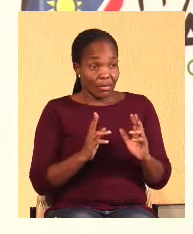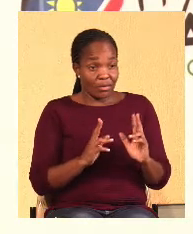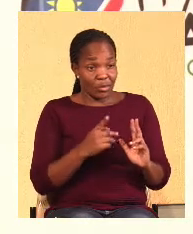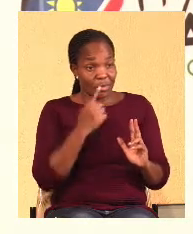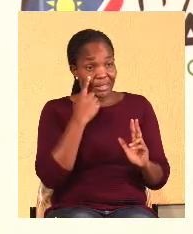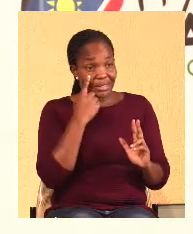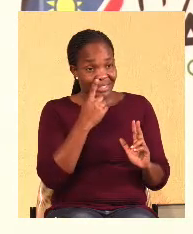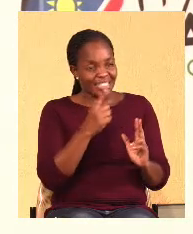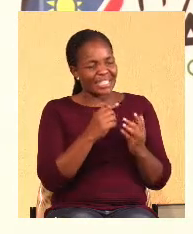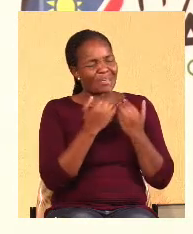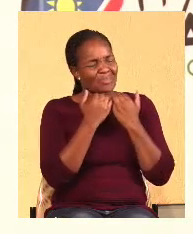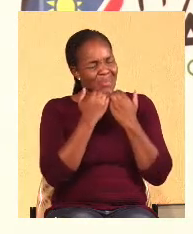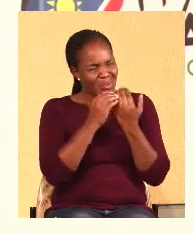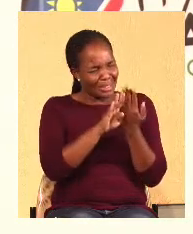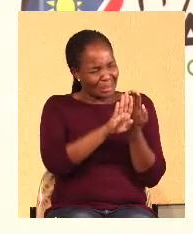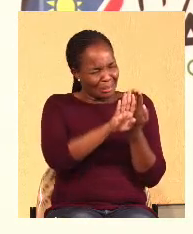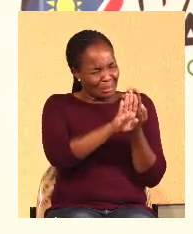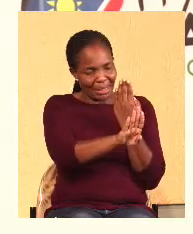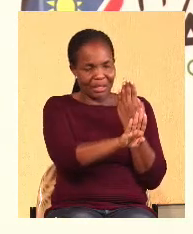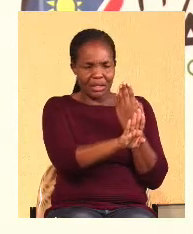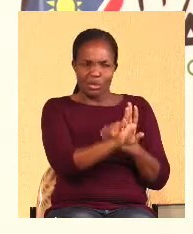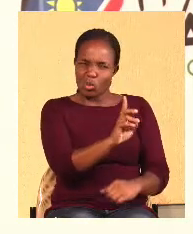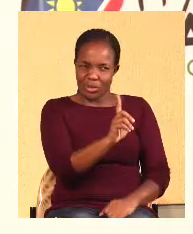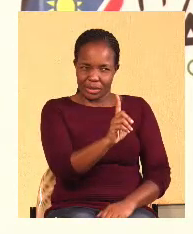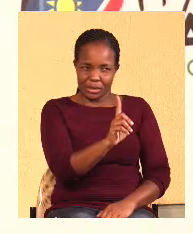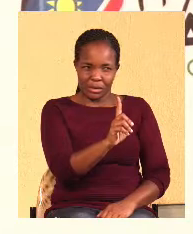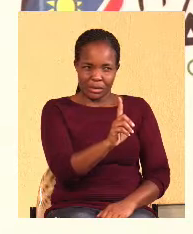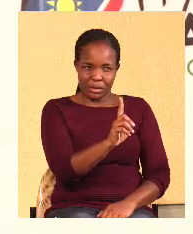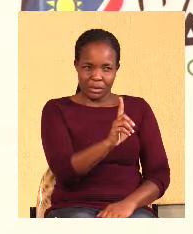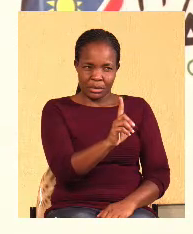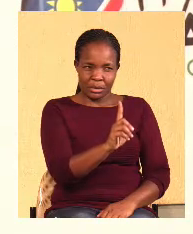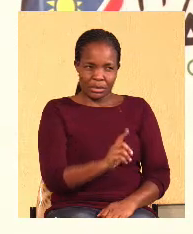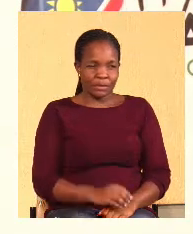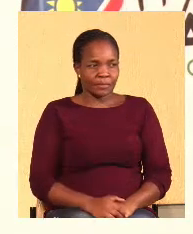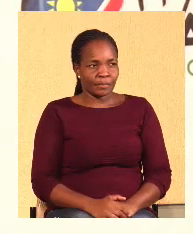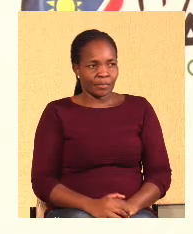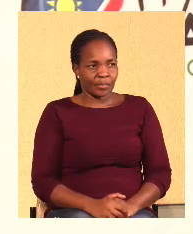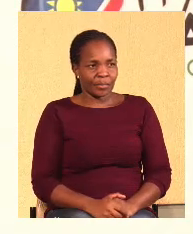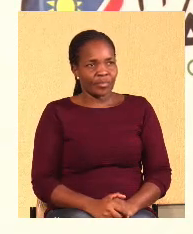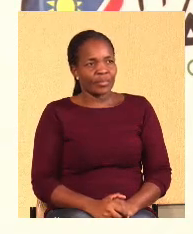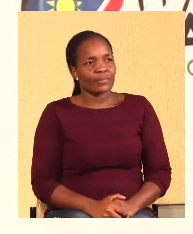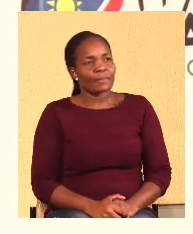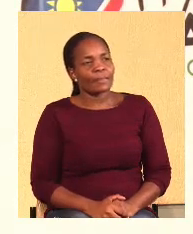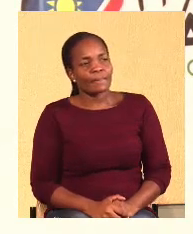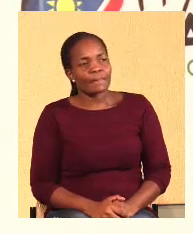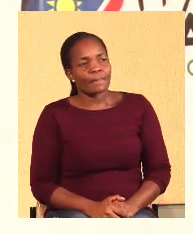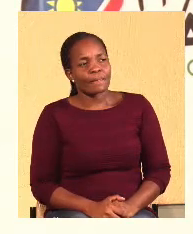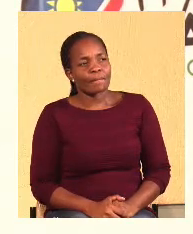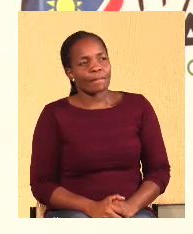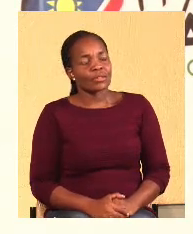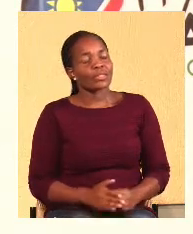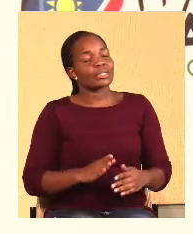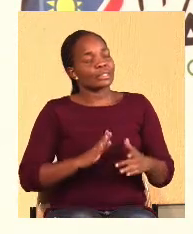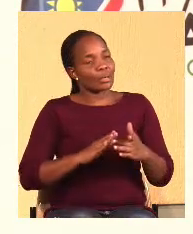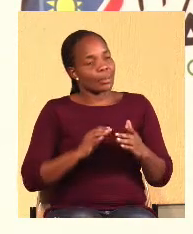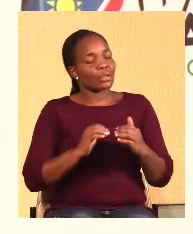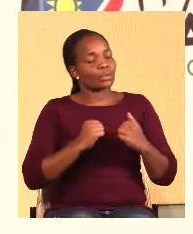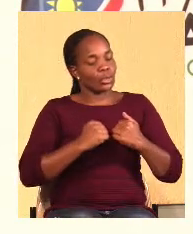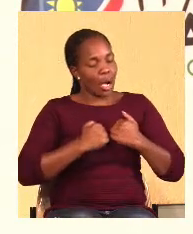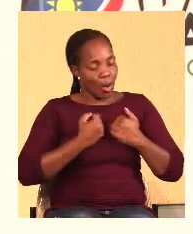importance of some of these requirements, because this is really, as I said, it's not an enforcement issue. It should be about our own health